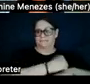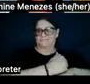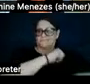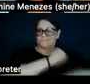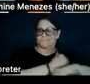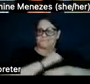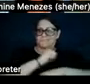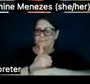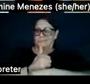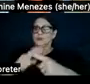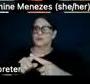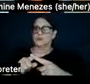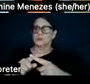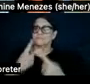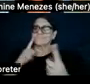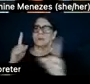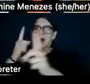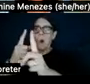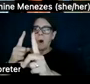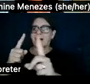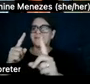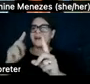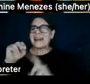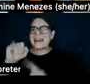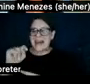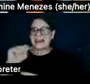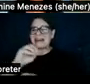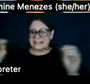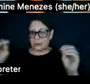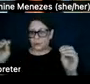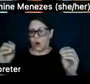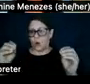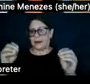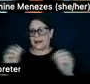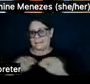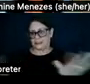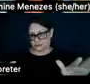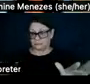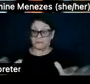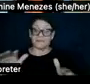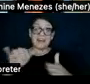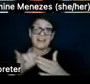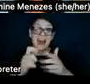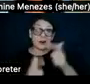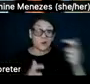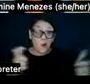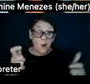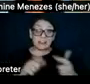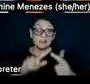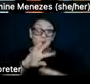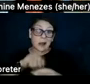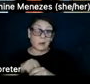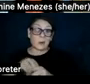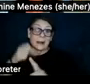achieve the goal of net-zero greenhouse gas emissions. This scale of growth also needs to consider the impacts on plants,